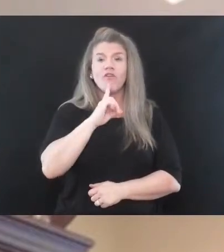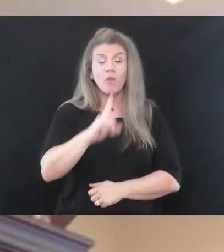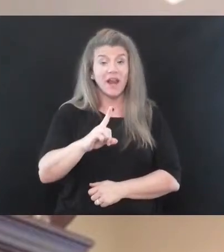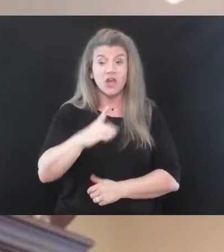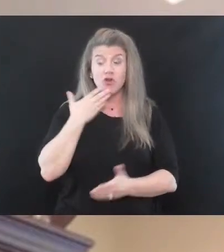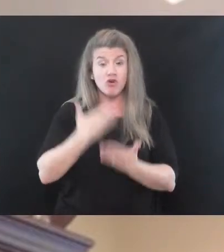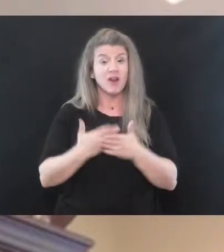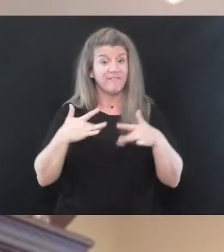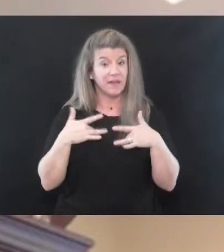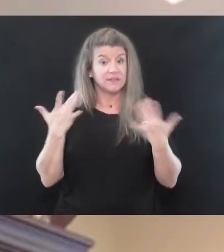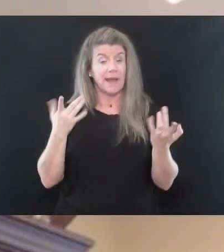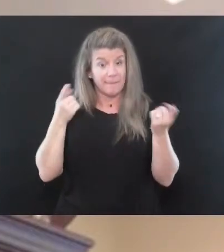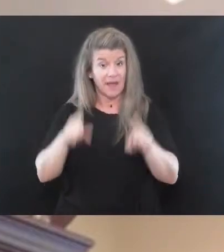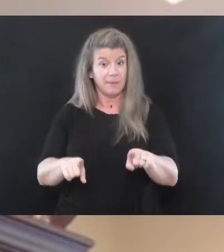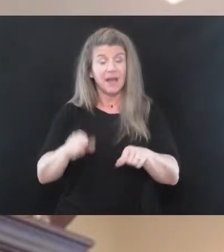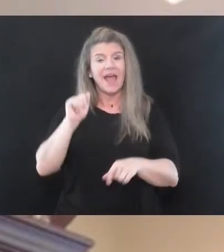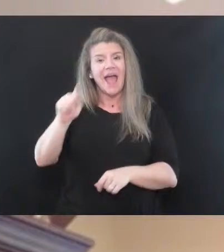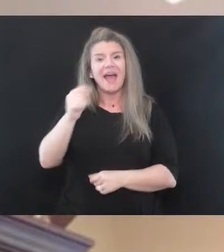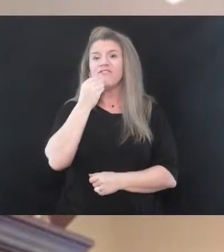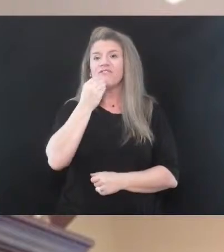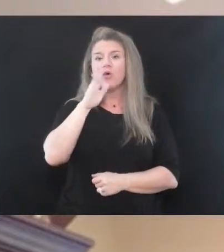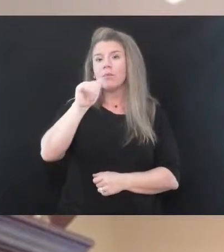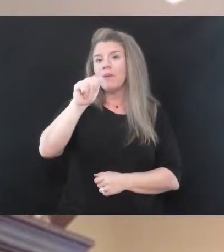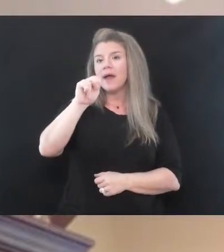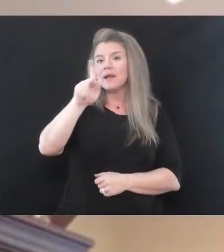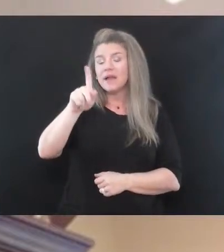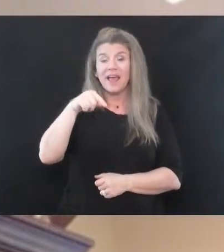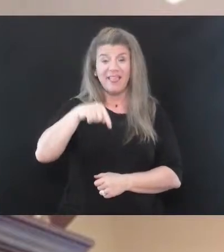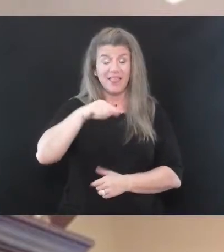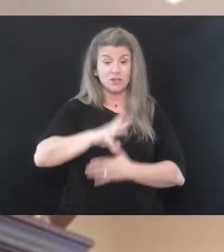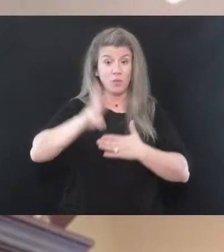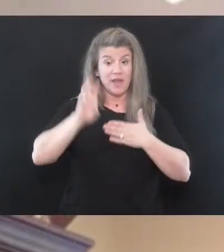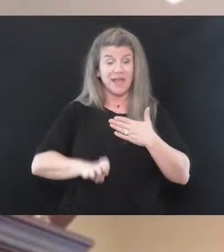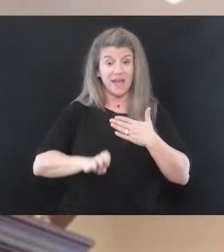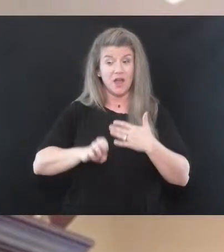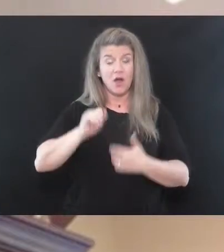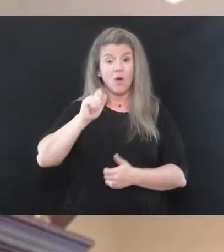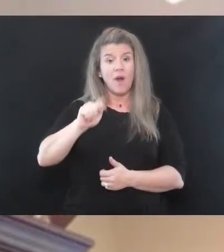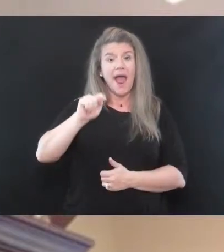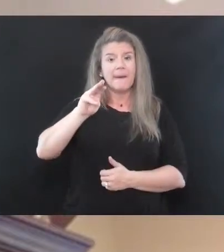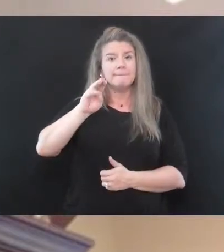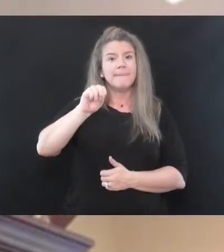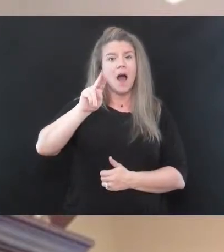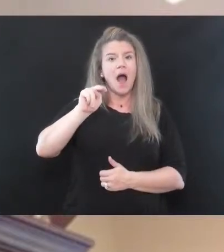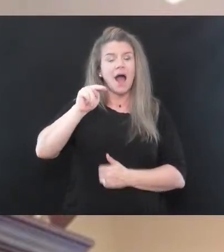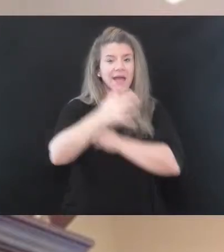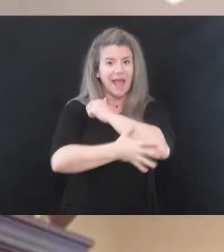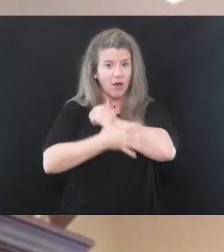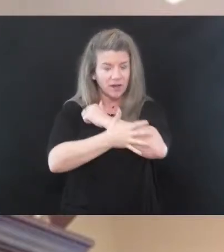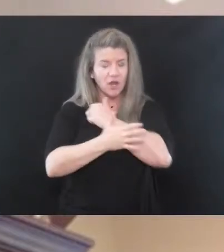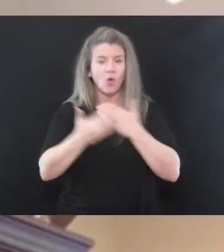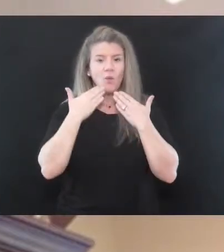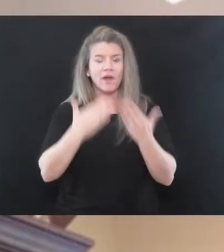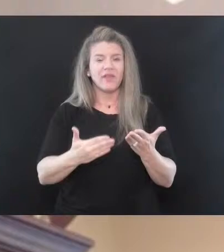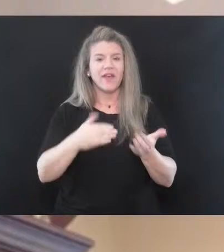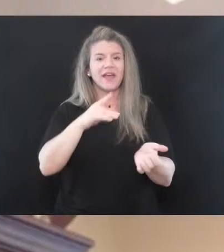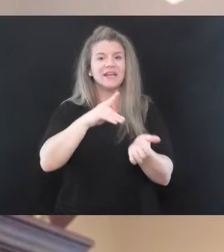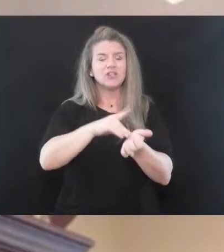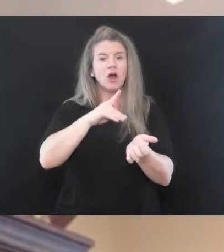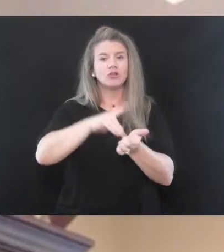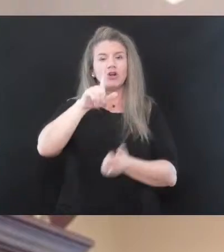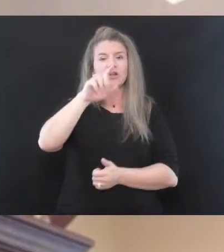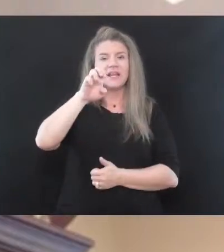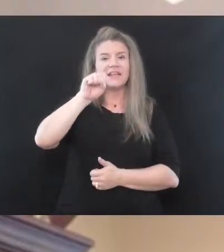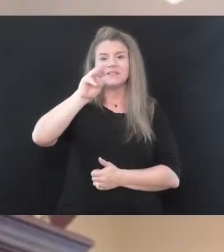positive events with food banks, one in particular this weekend in Monongalia County, and thank Dr. Lee Smith and